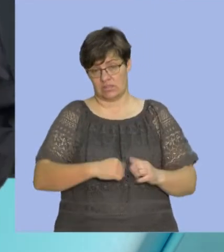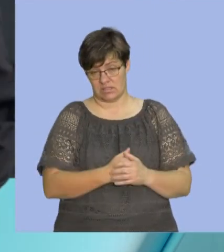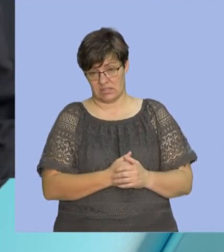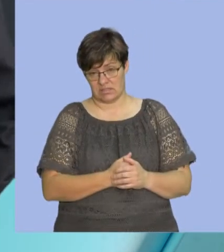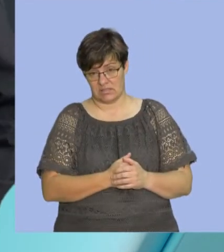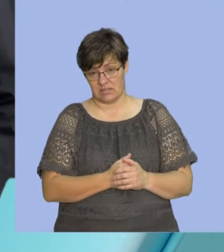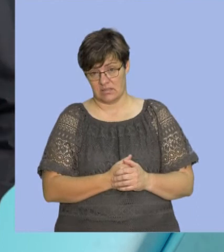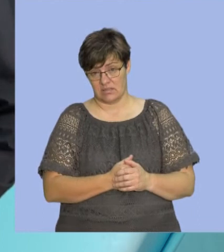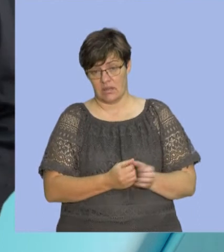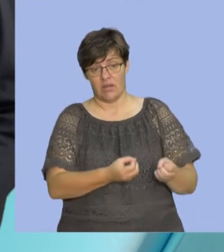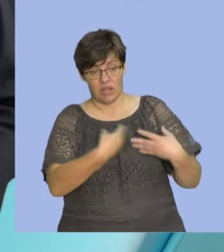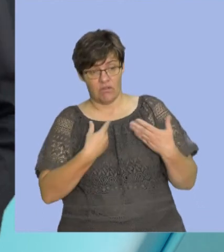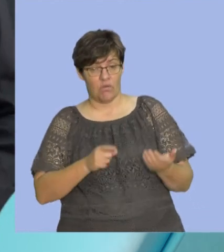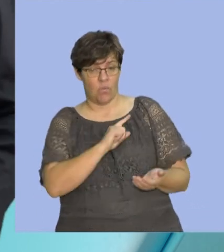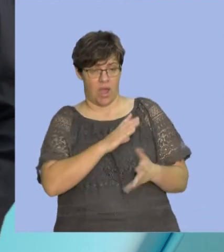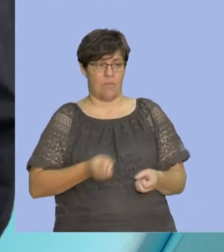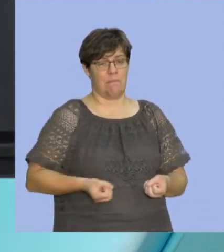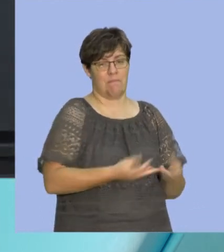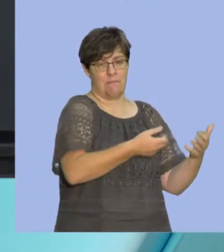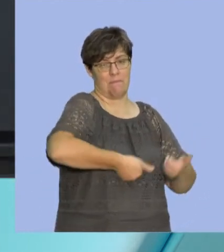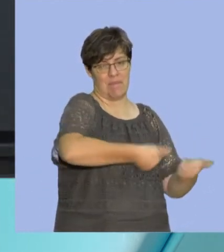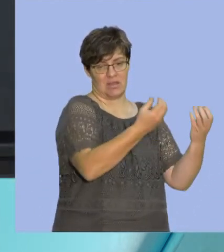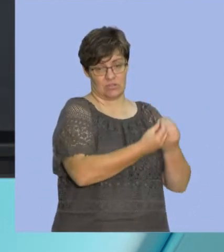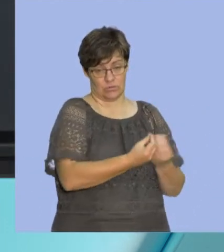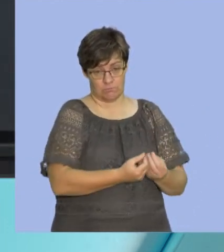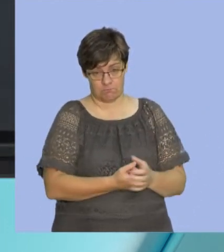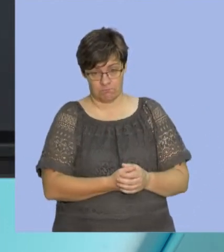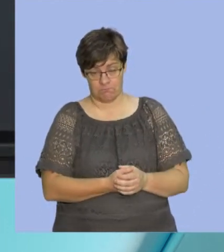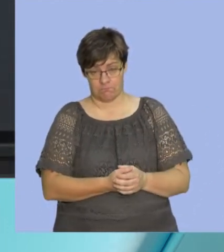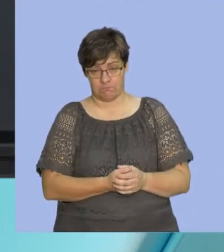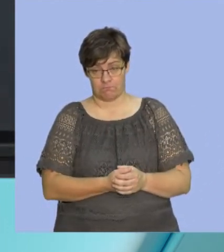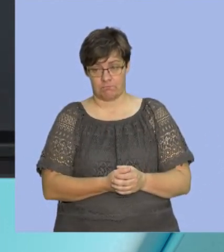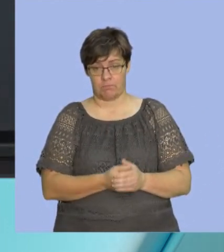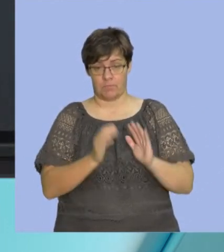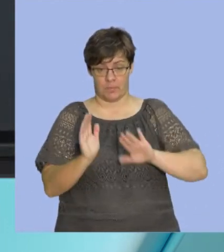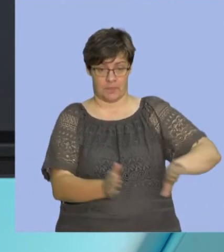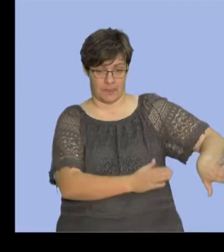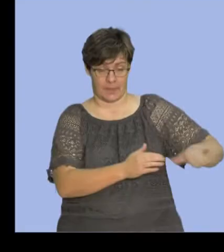was given to us by the creditor. Okay, next one.